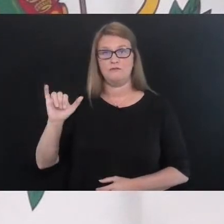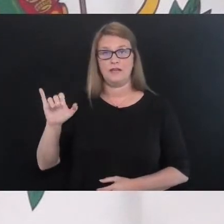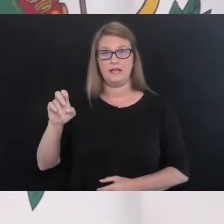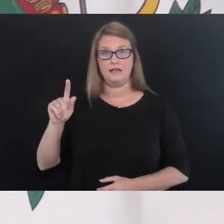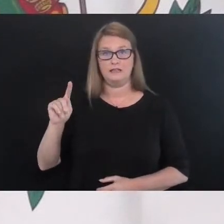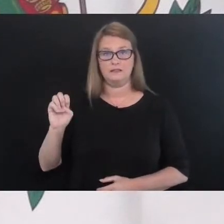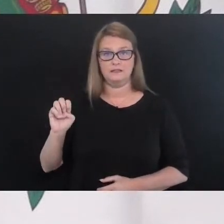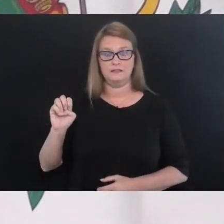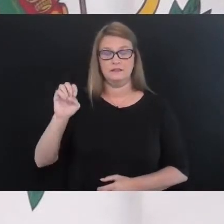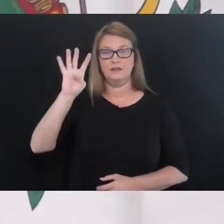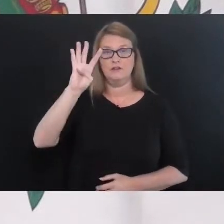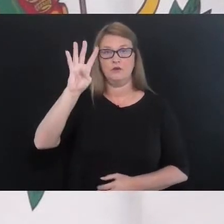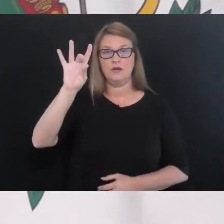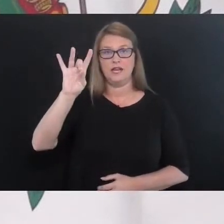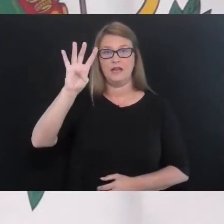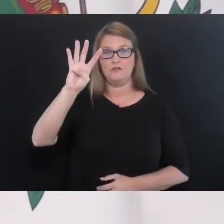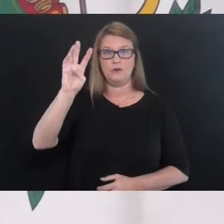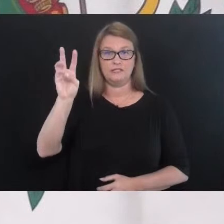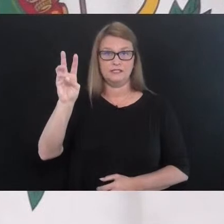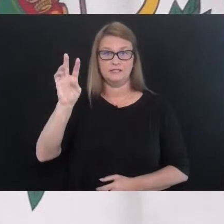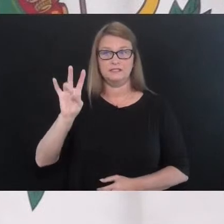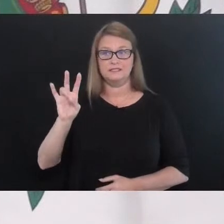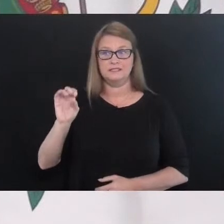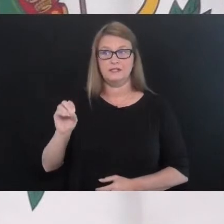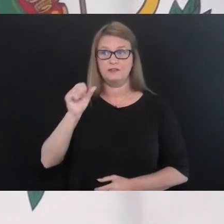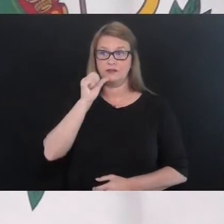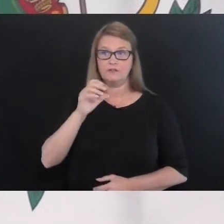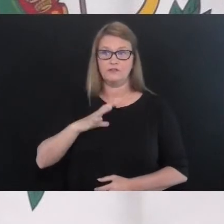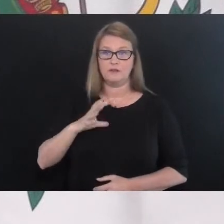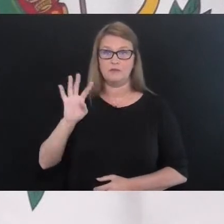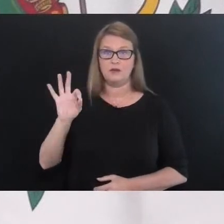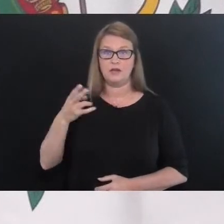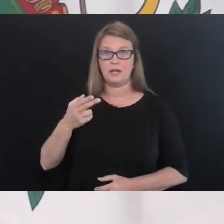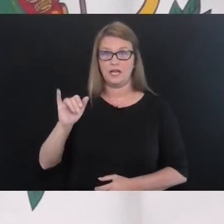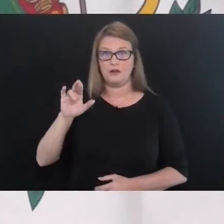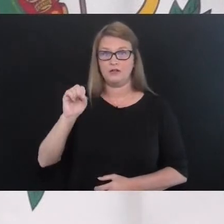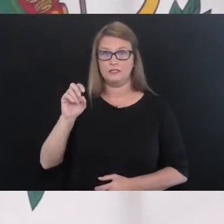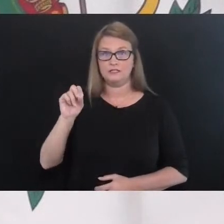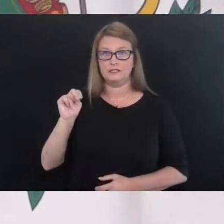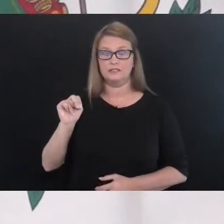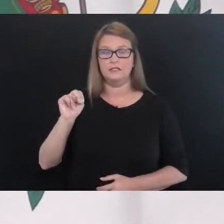The 4,846th death, a 70-year-old female from Harrison County.